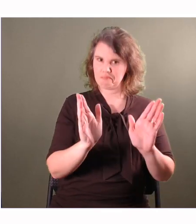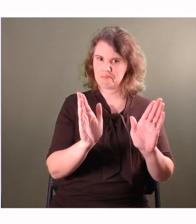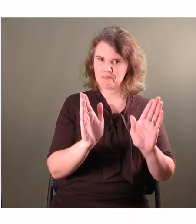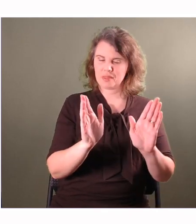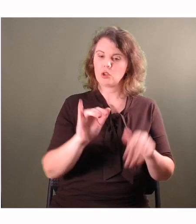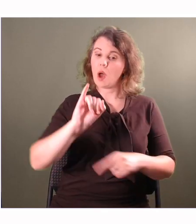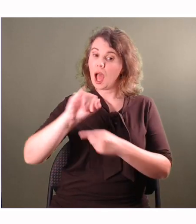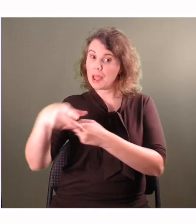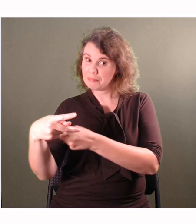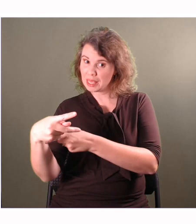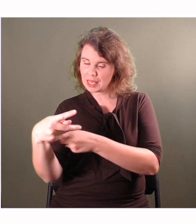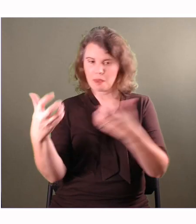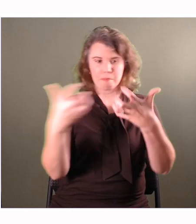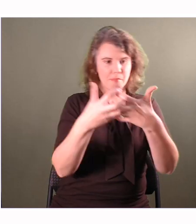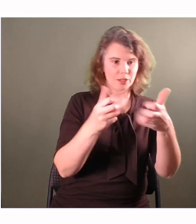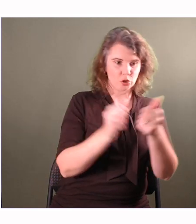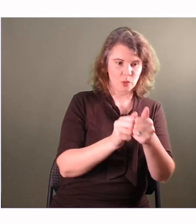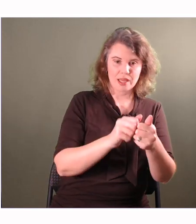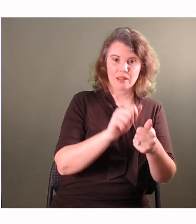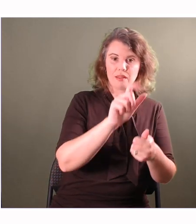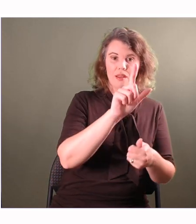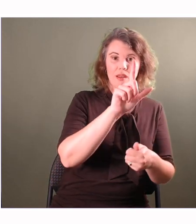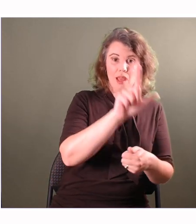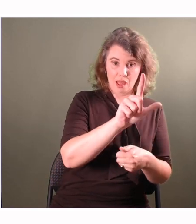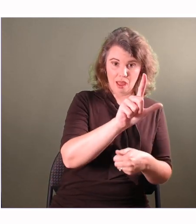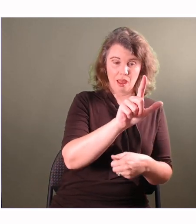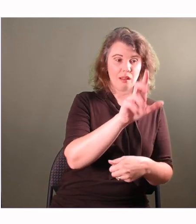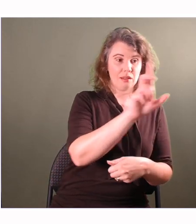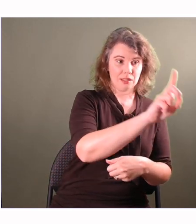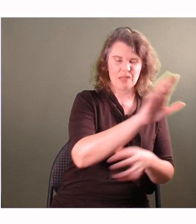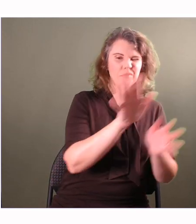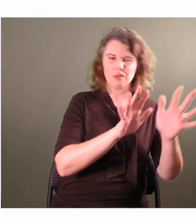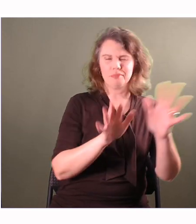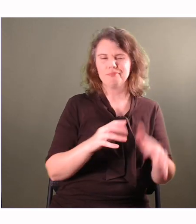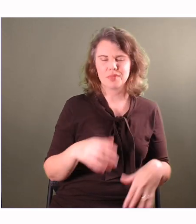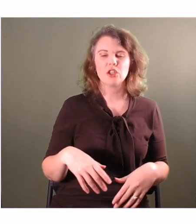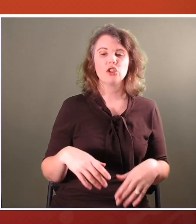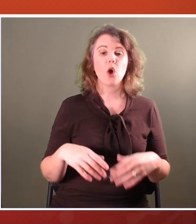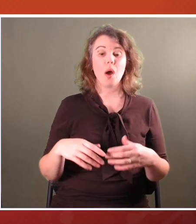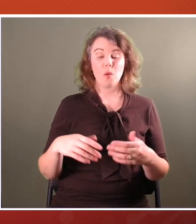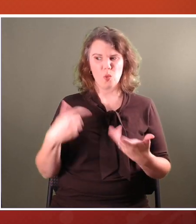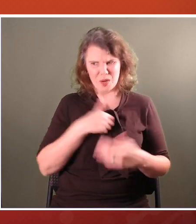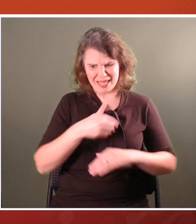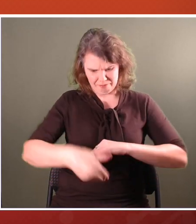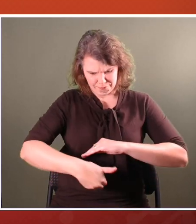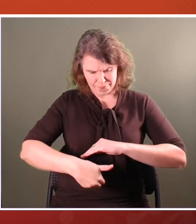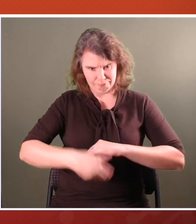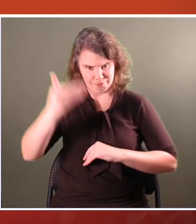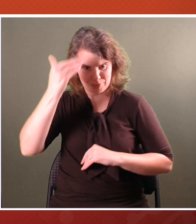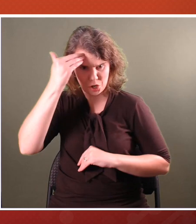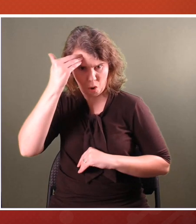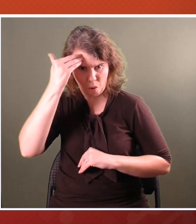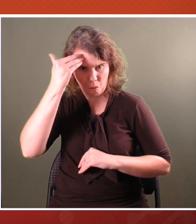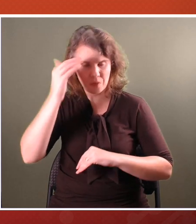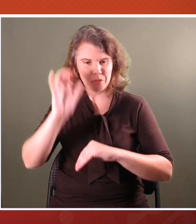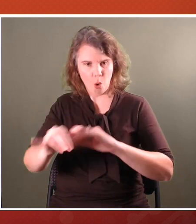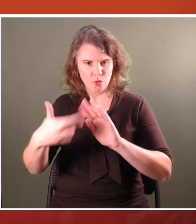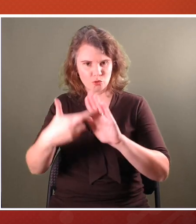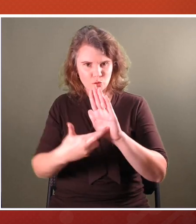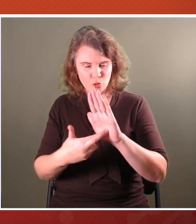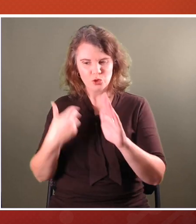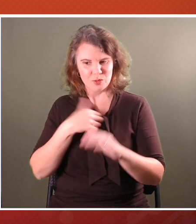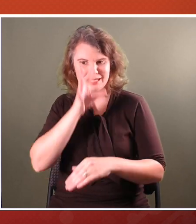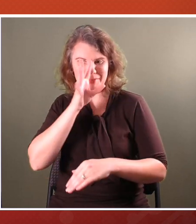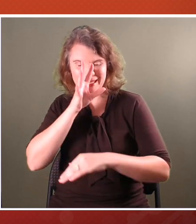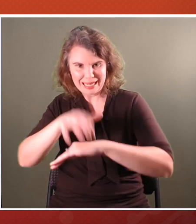I'm claiming that these rules, English speakers implicitly know them. So how do we know that they implicitly